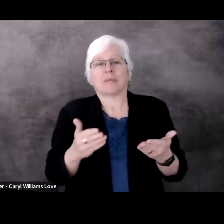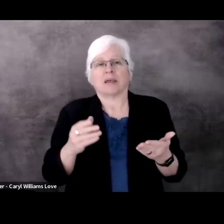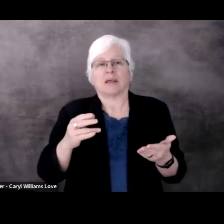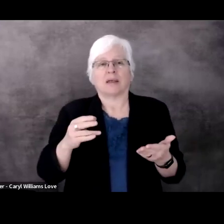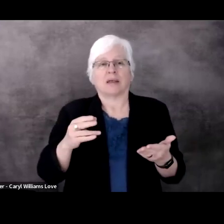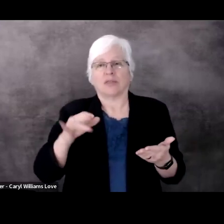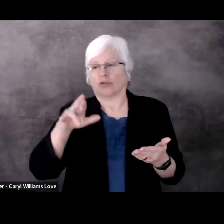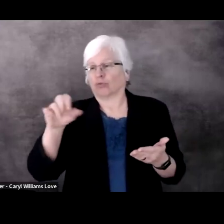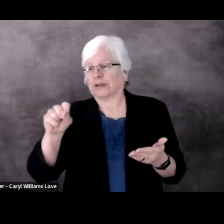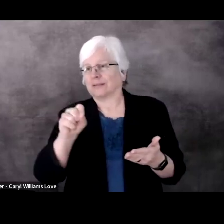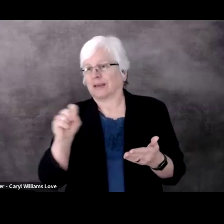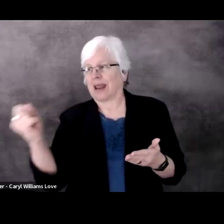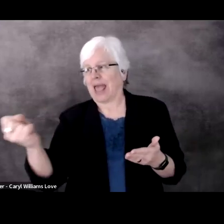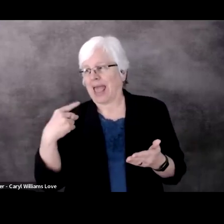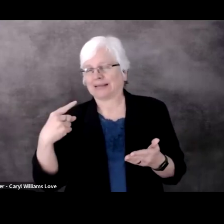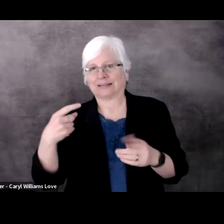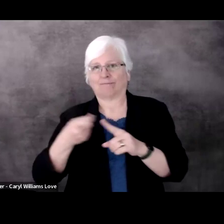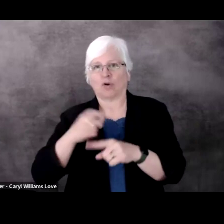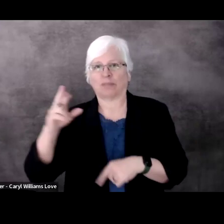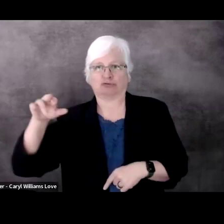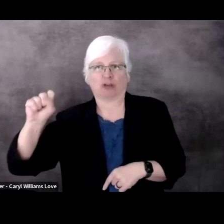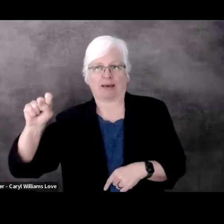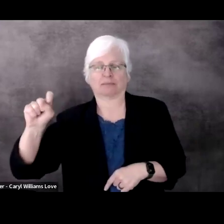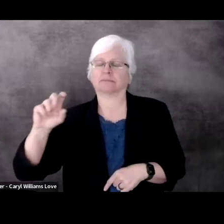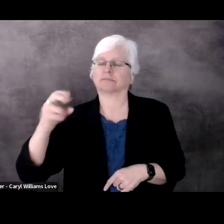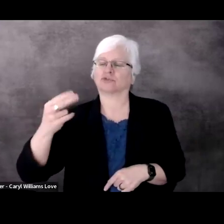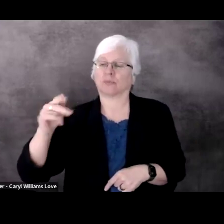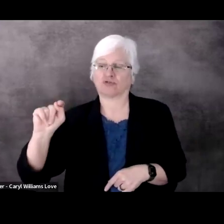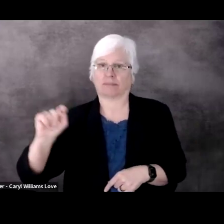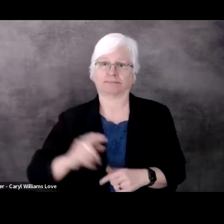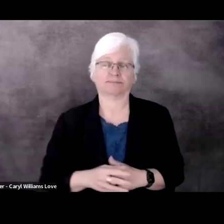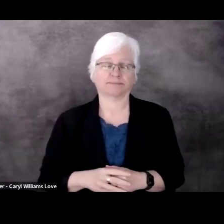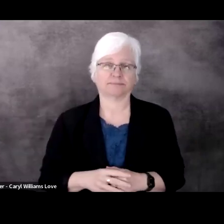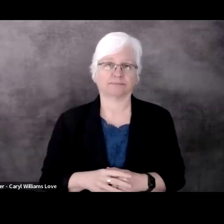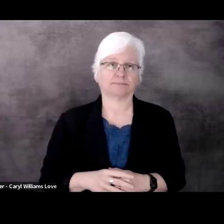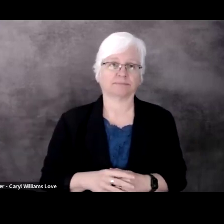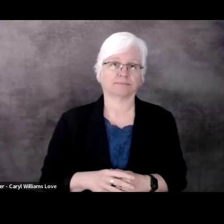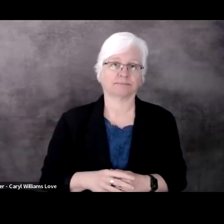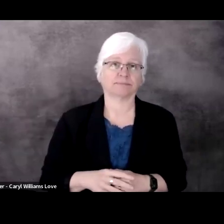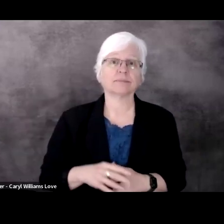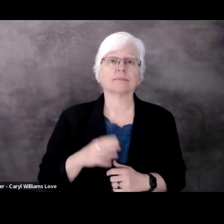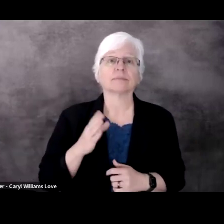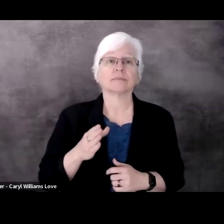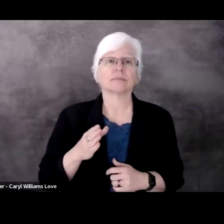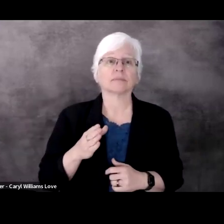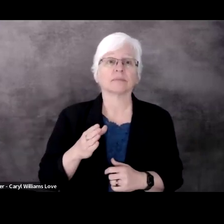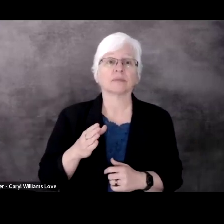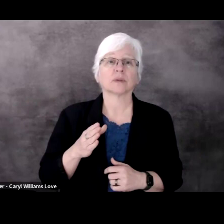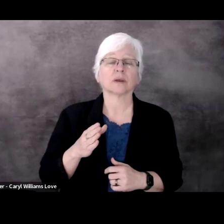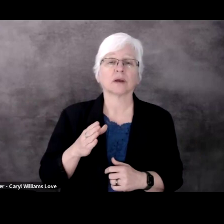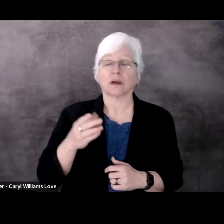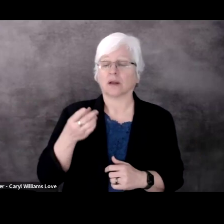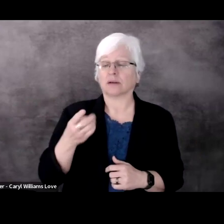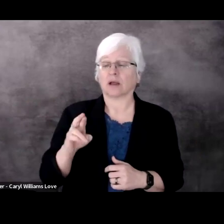chat. So that's how we're going to proceed today. Chloe, if you could pop up Dr. Owens'